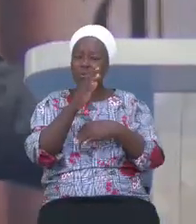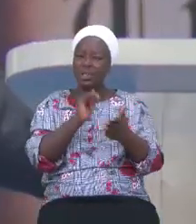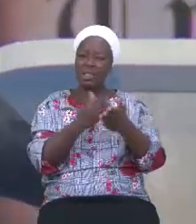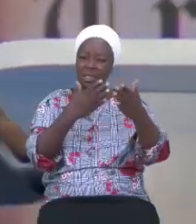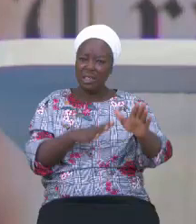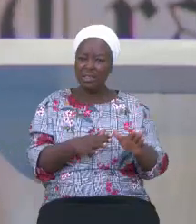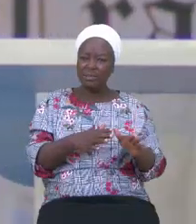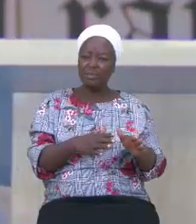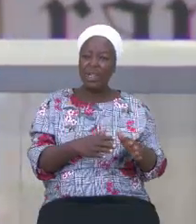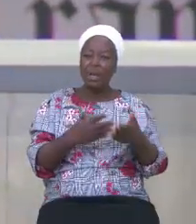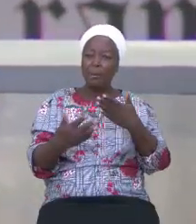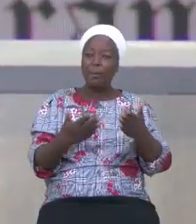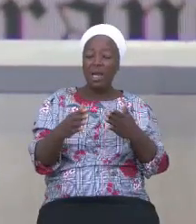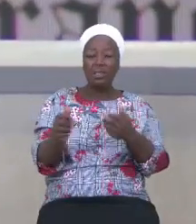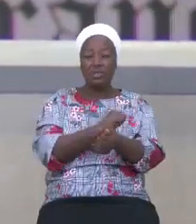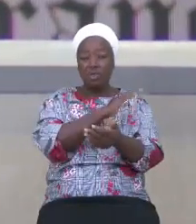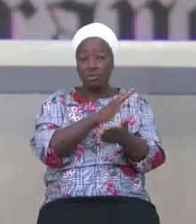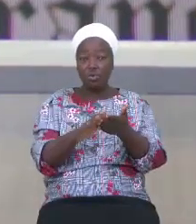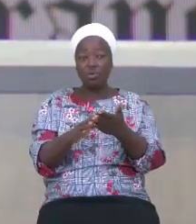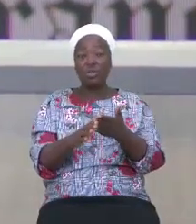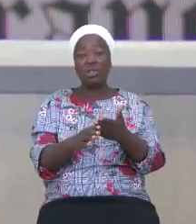death, might destroy him."